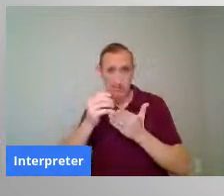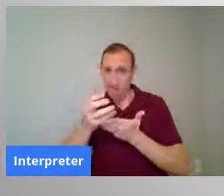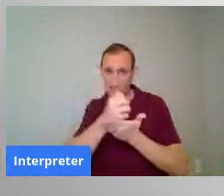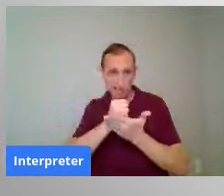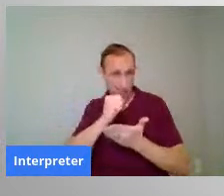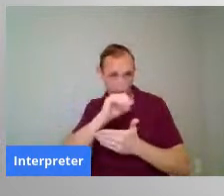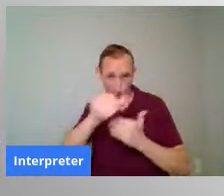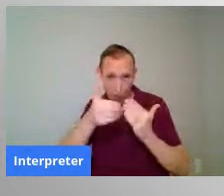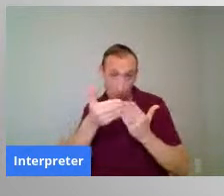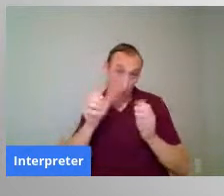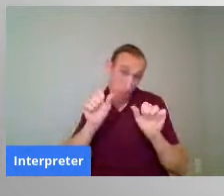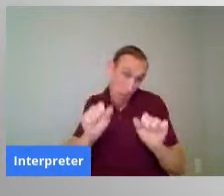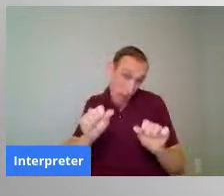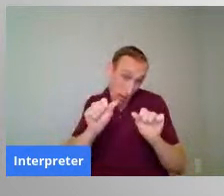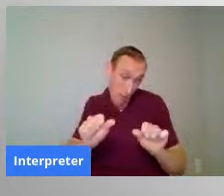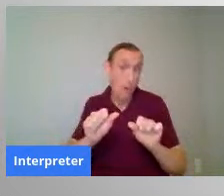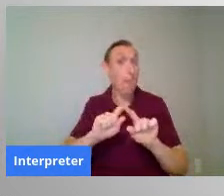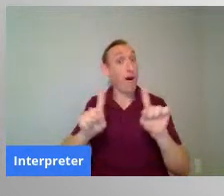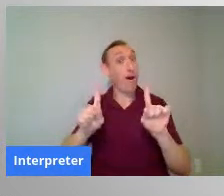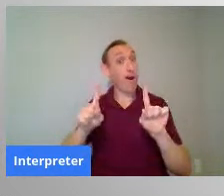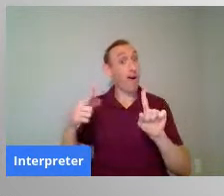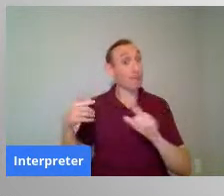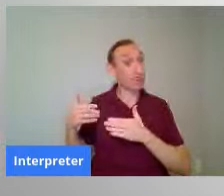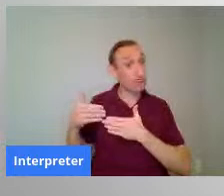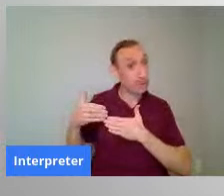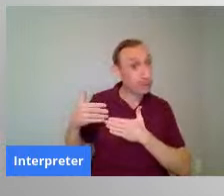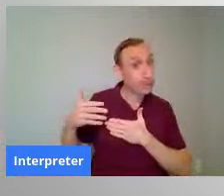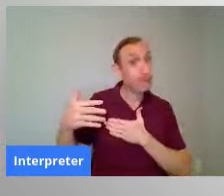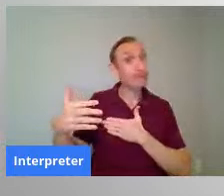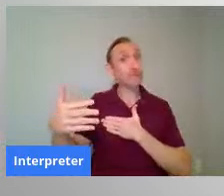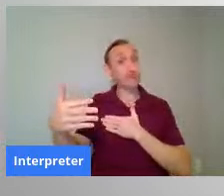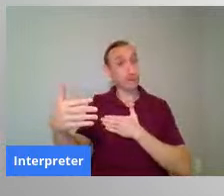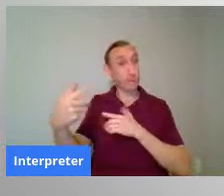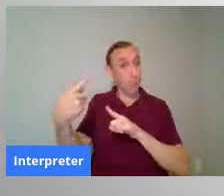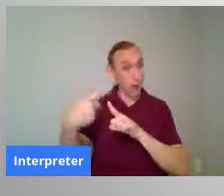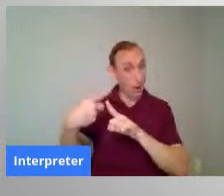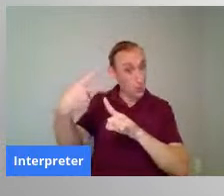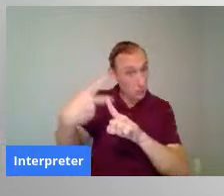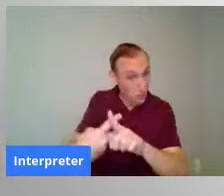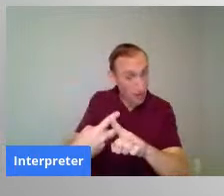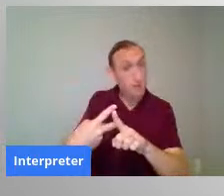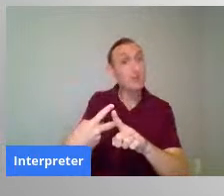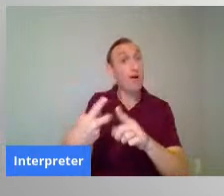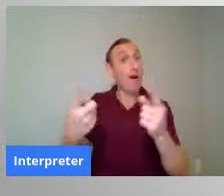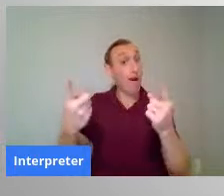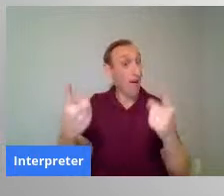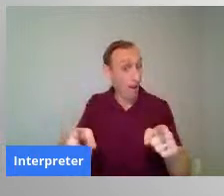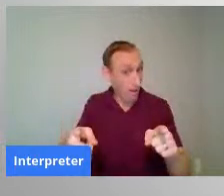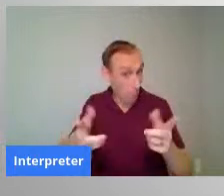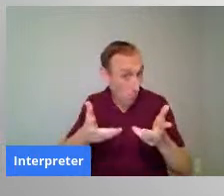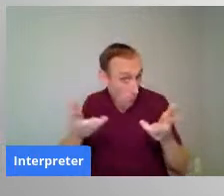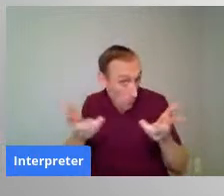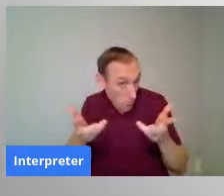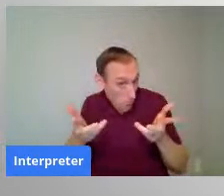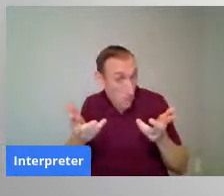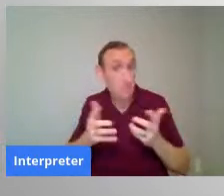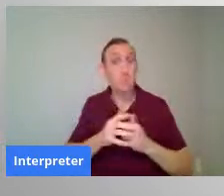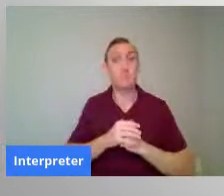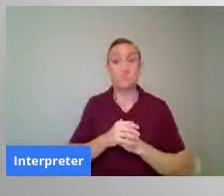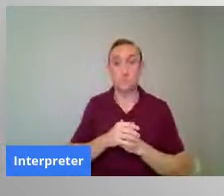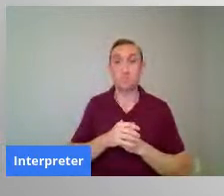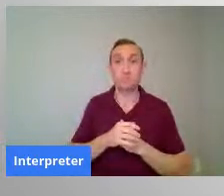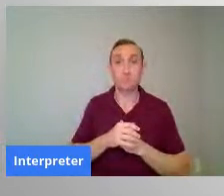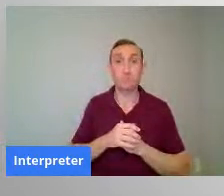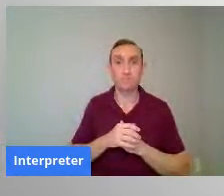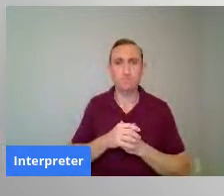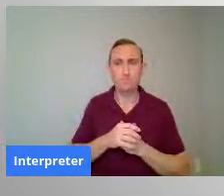few things that have transpired over the past month to 2 months. One of those is,